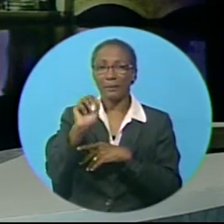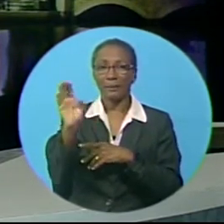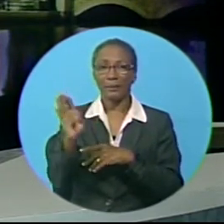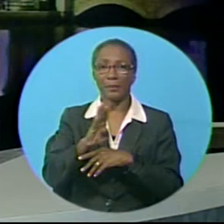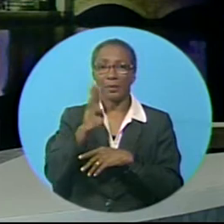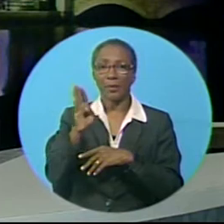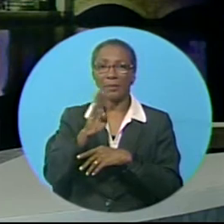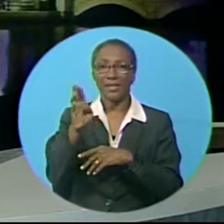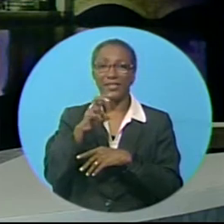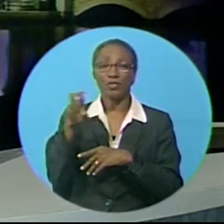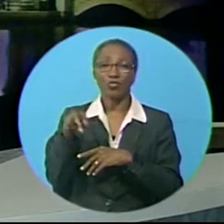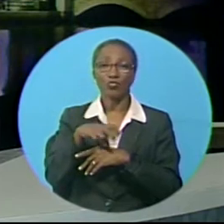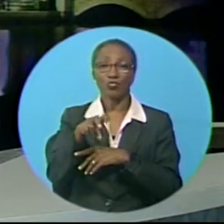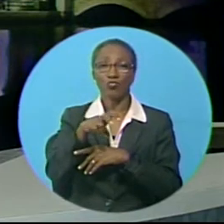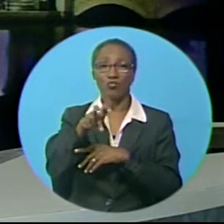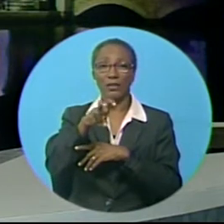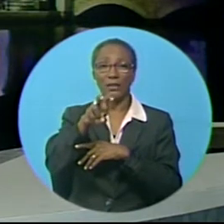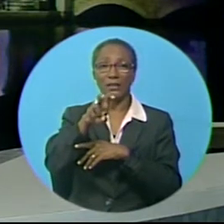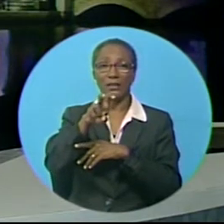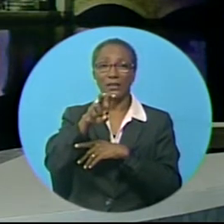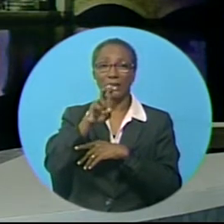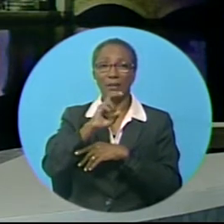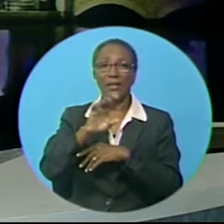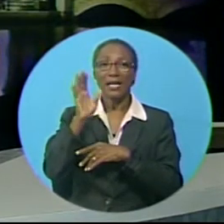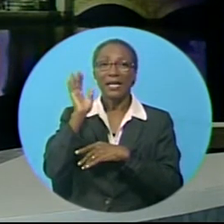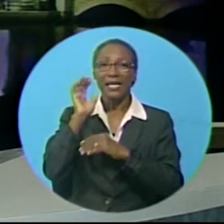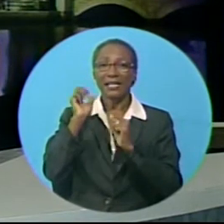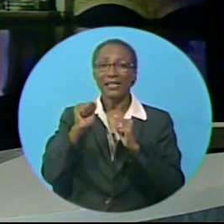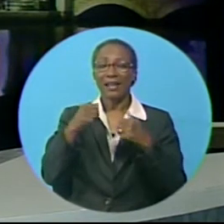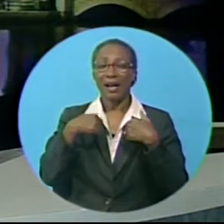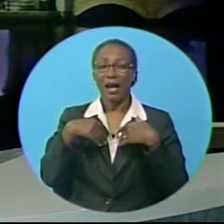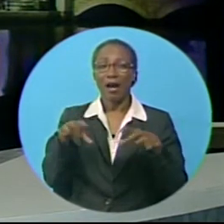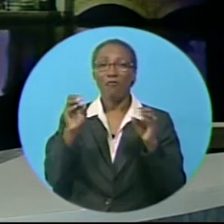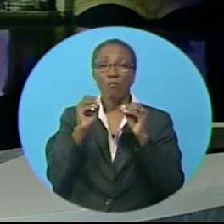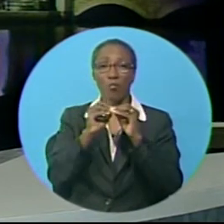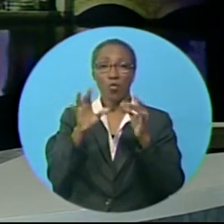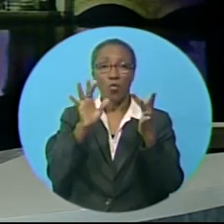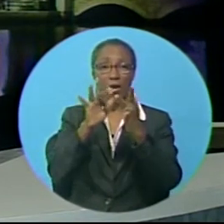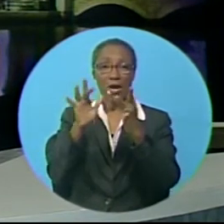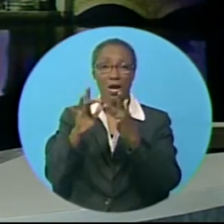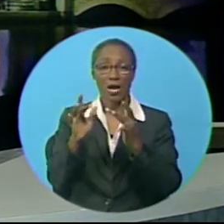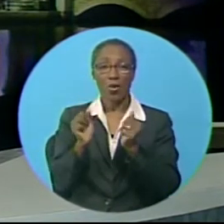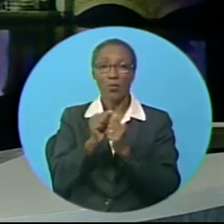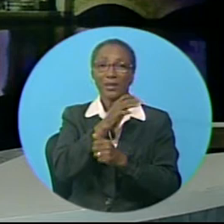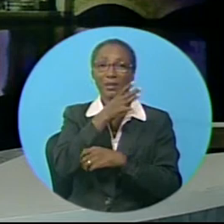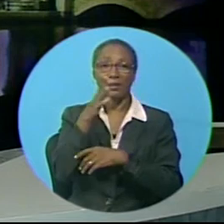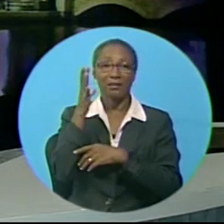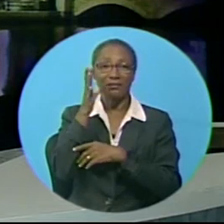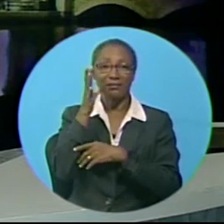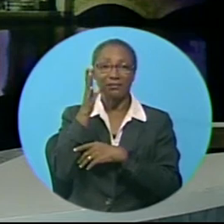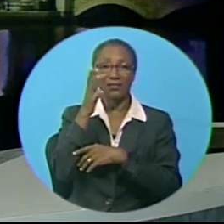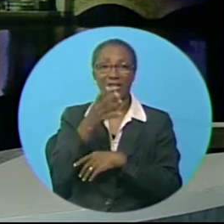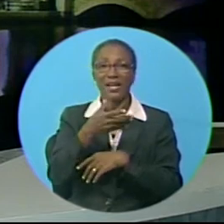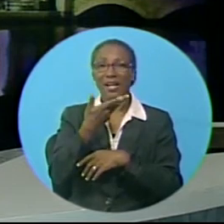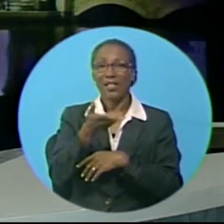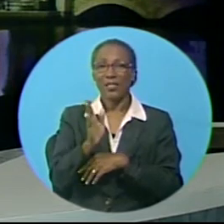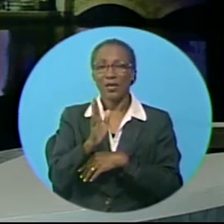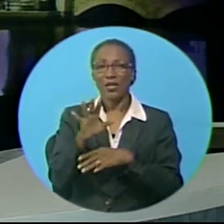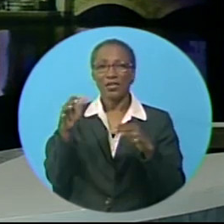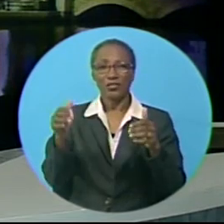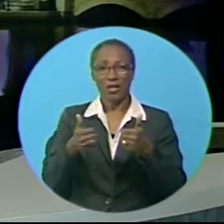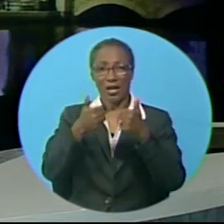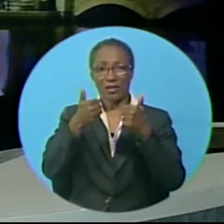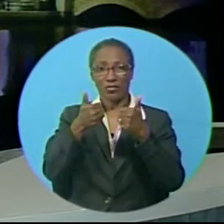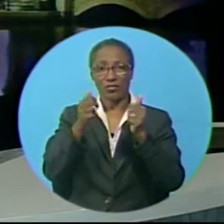tourism sector can perform even greater through closer linkages with the agricultural sector. Notwithstanding the challenges of quality and reliability